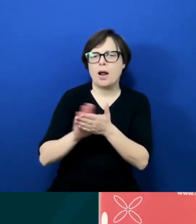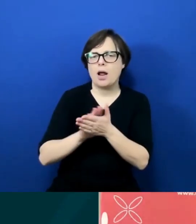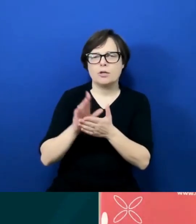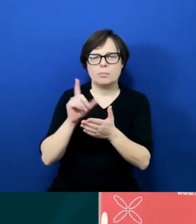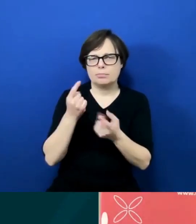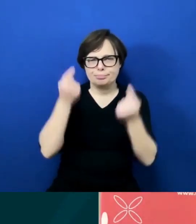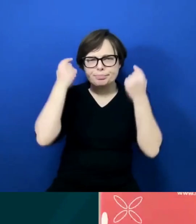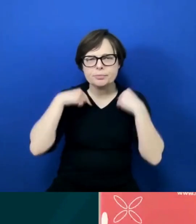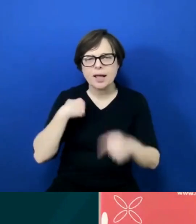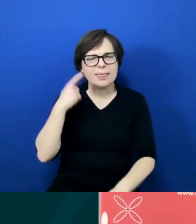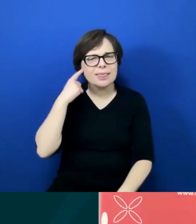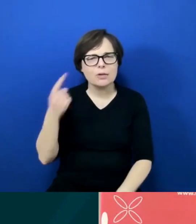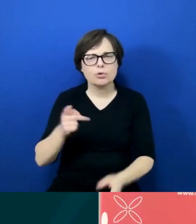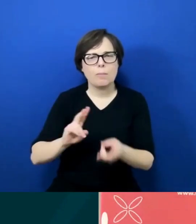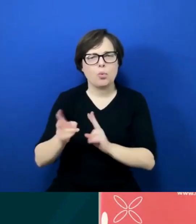Okay.